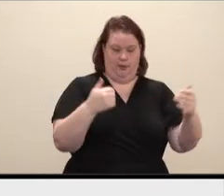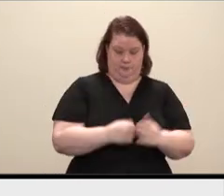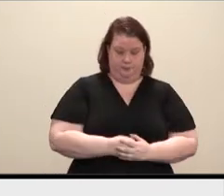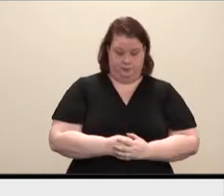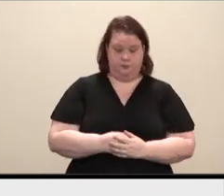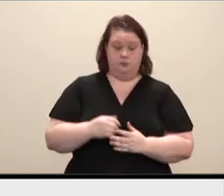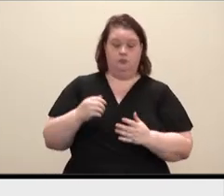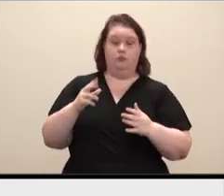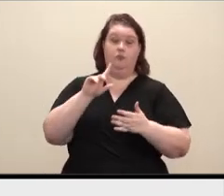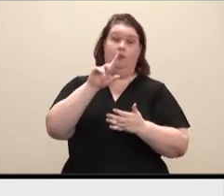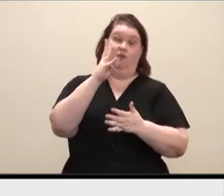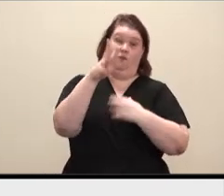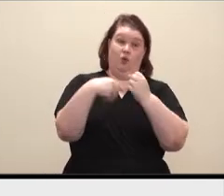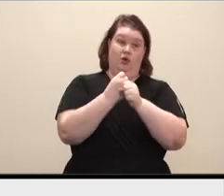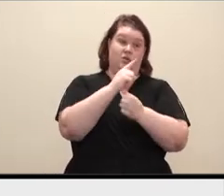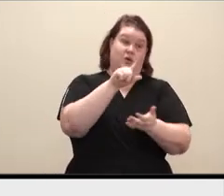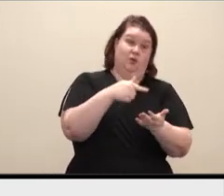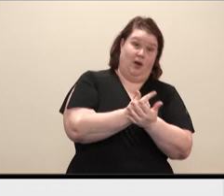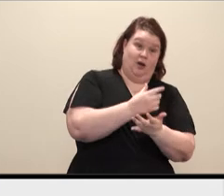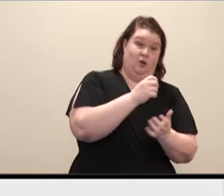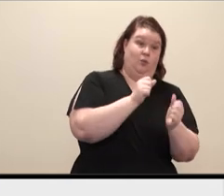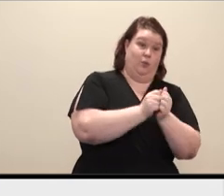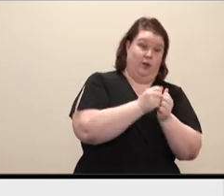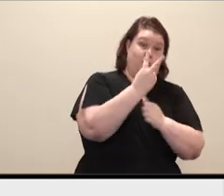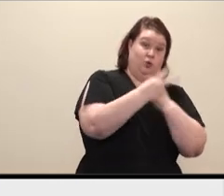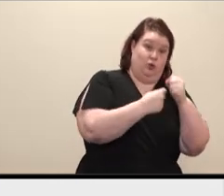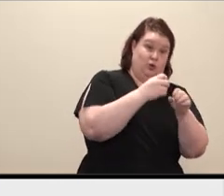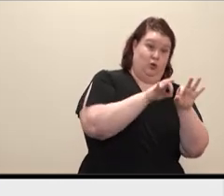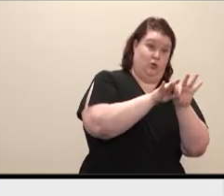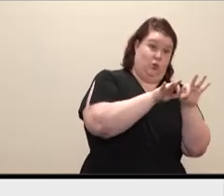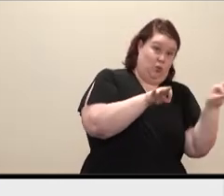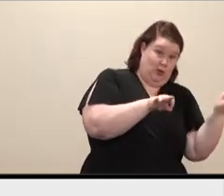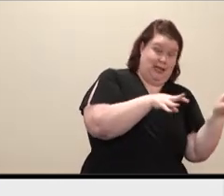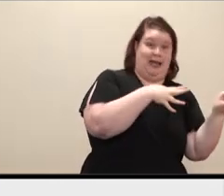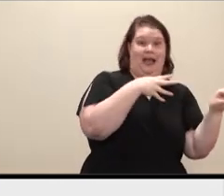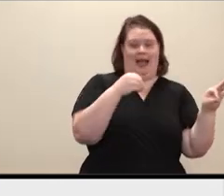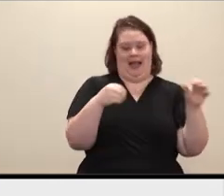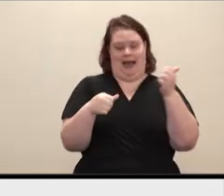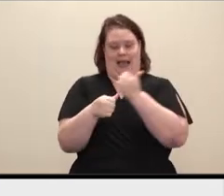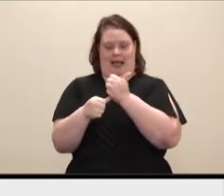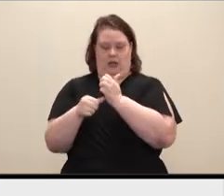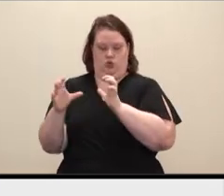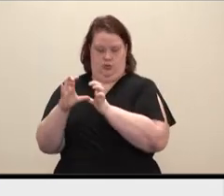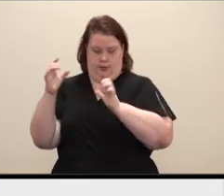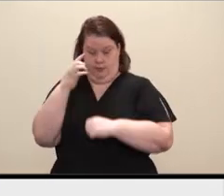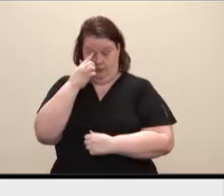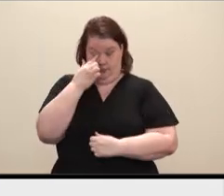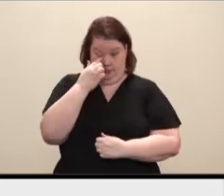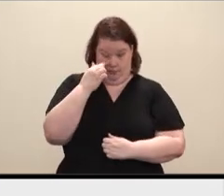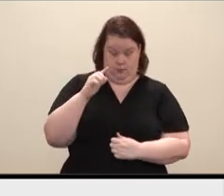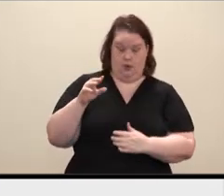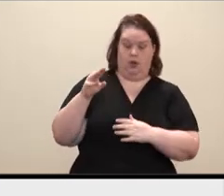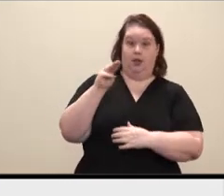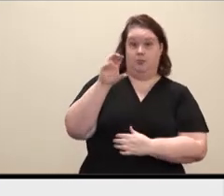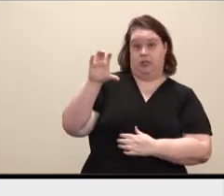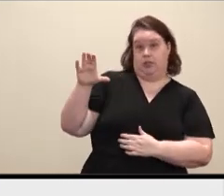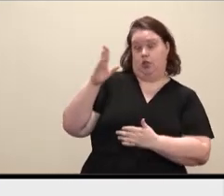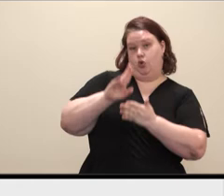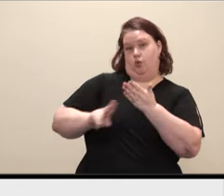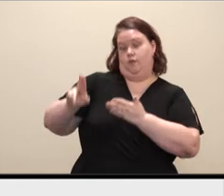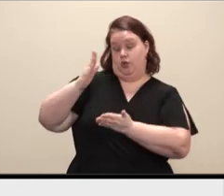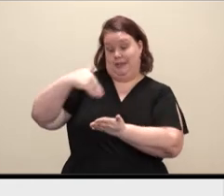aid certificate and also an associate's in education. Then they will move, because of the university center there at